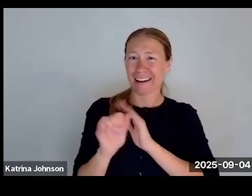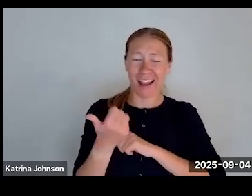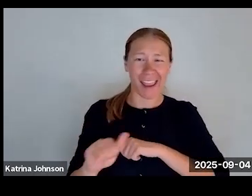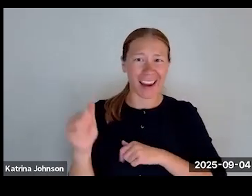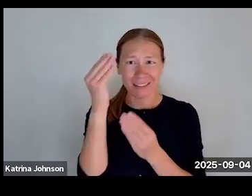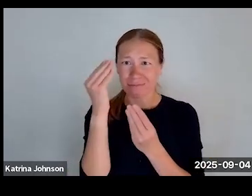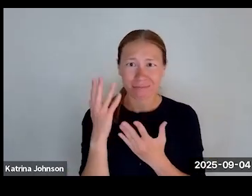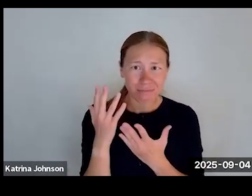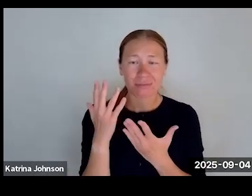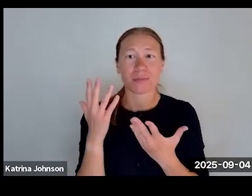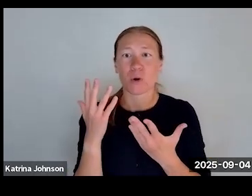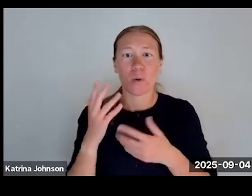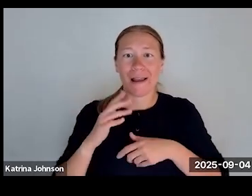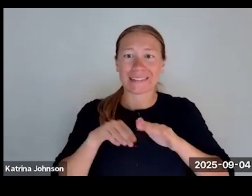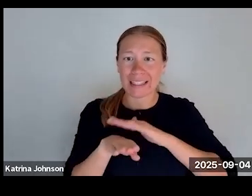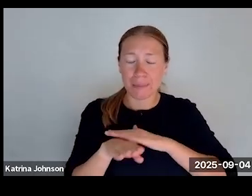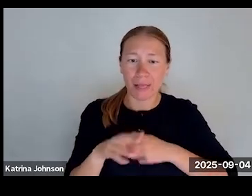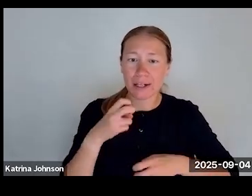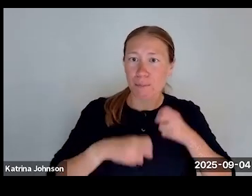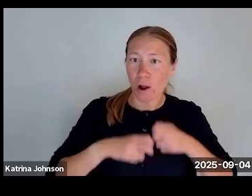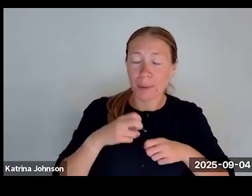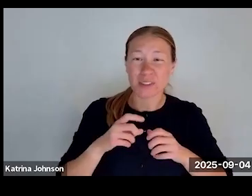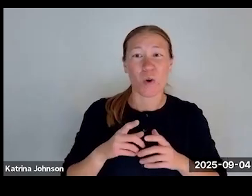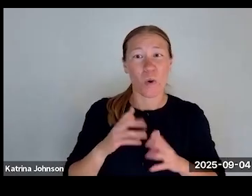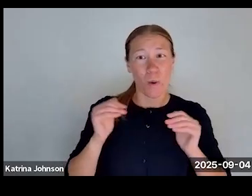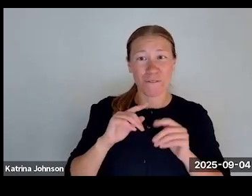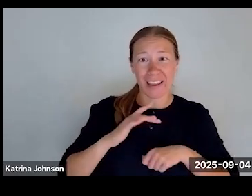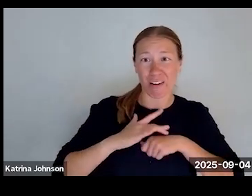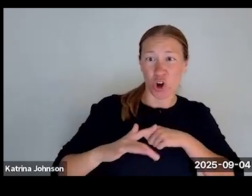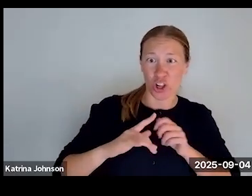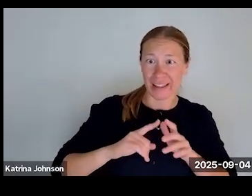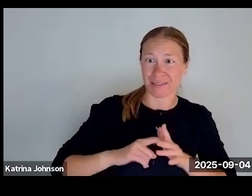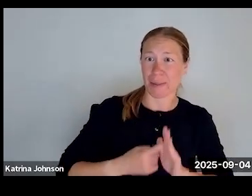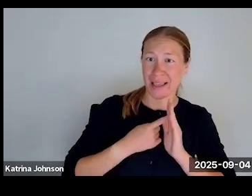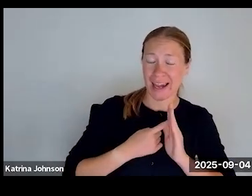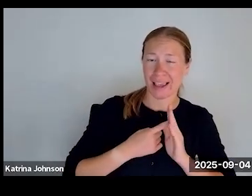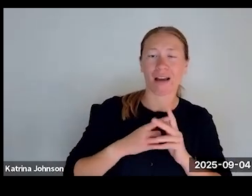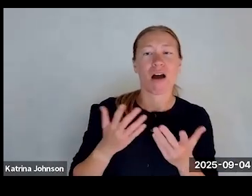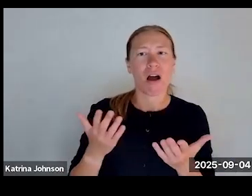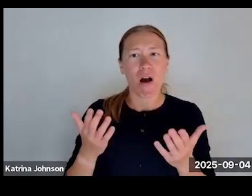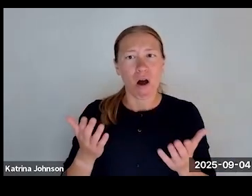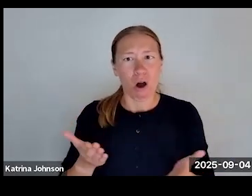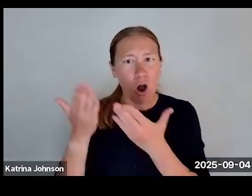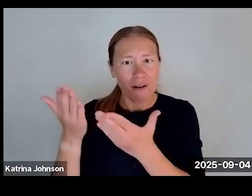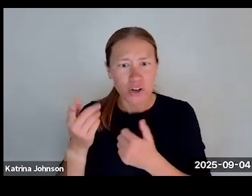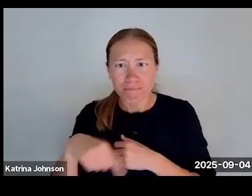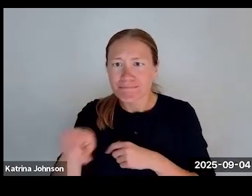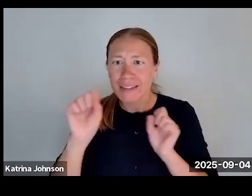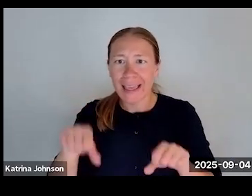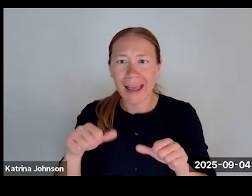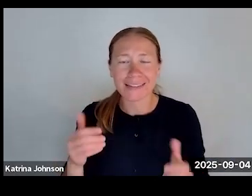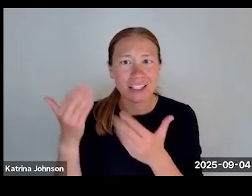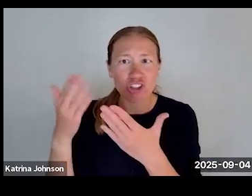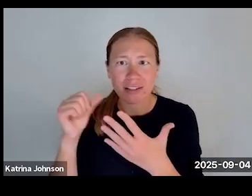issues, particularly early on, and invite them to suggest alternatives. This way, what might be a